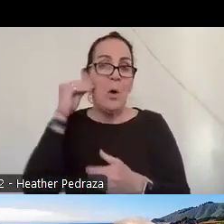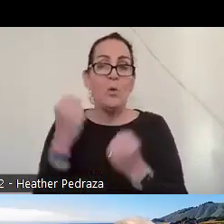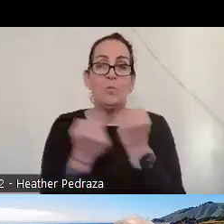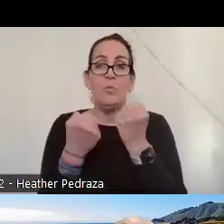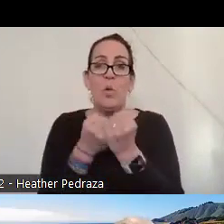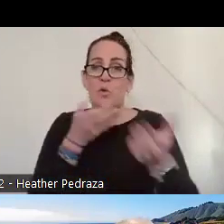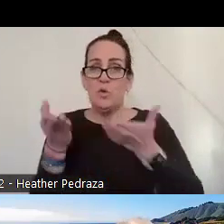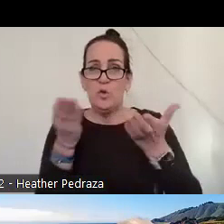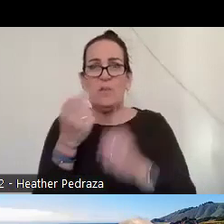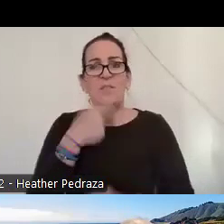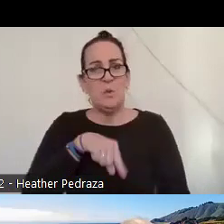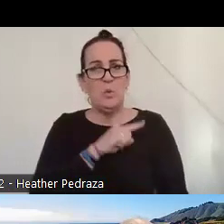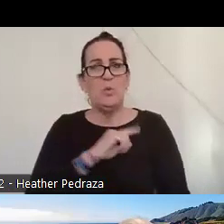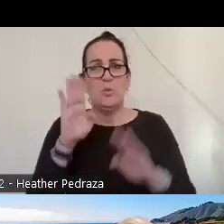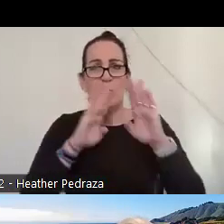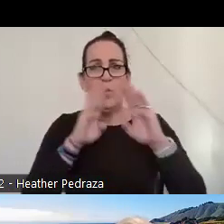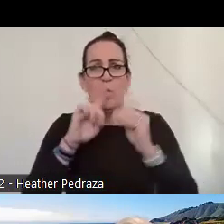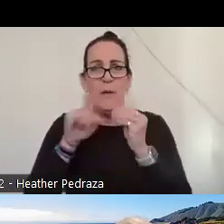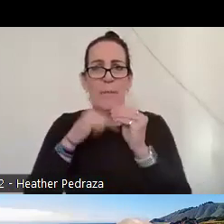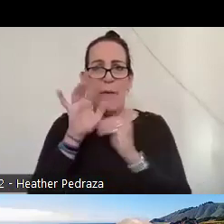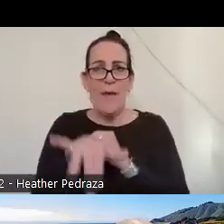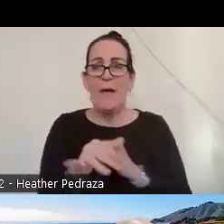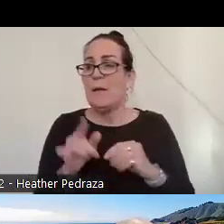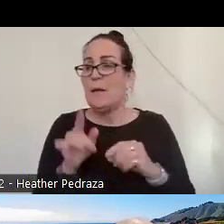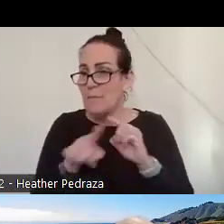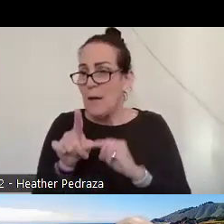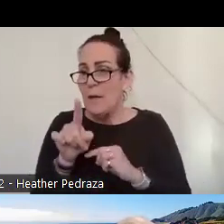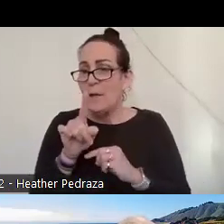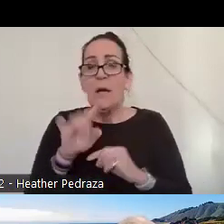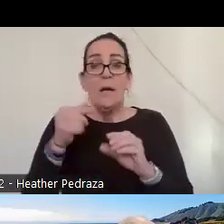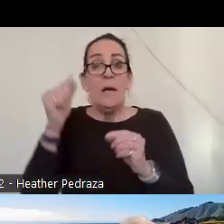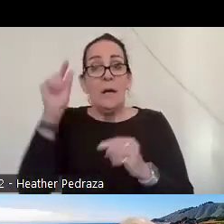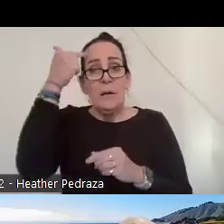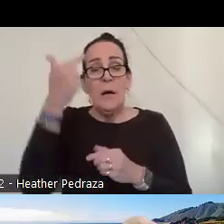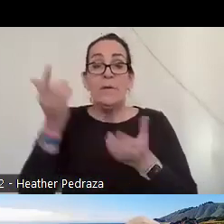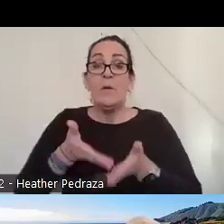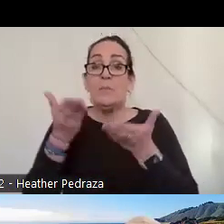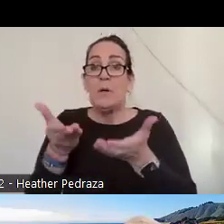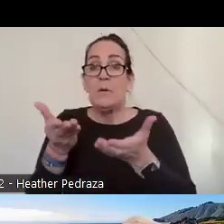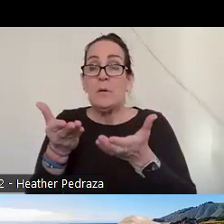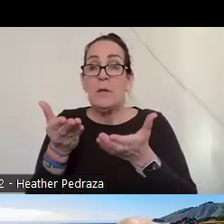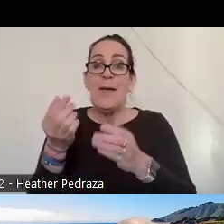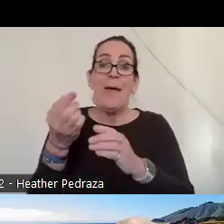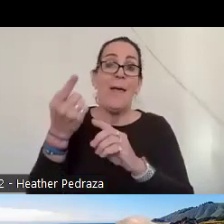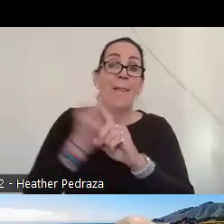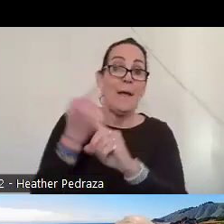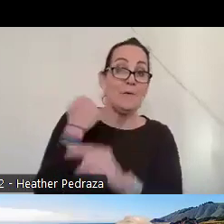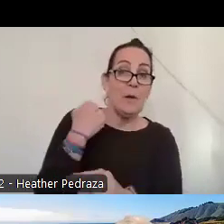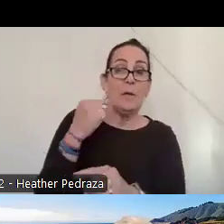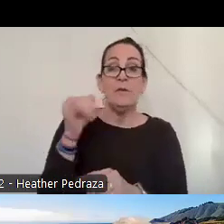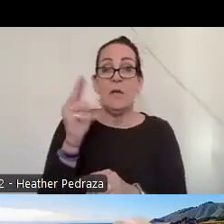concerning to us. And again, as Susan mentioned, the governor's proposal here in January or last month is a starting